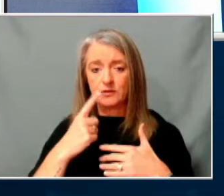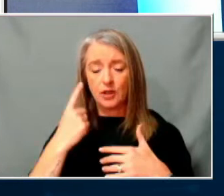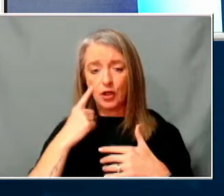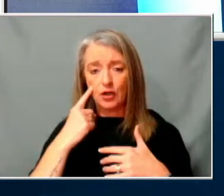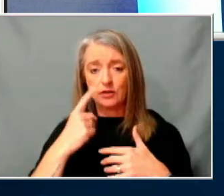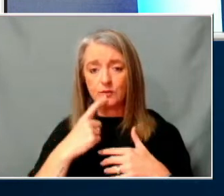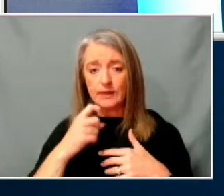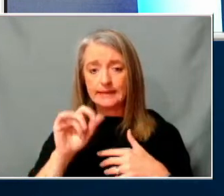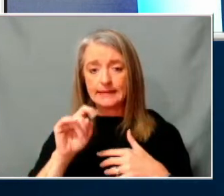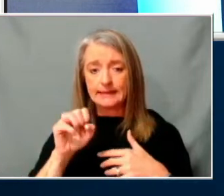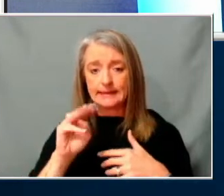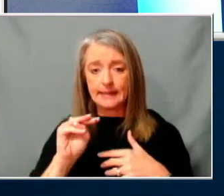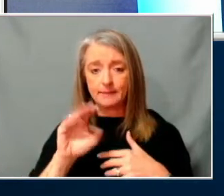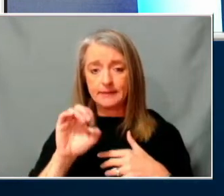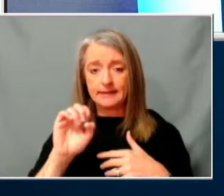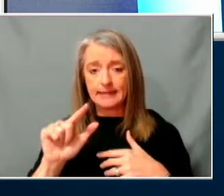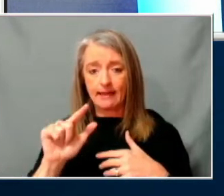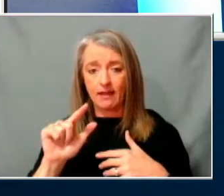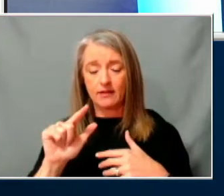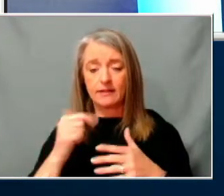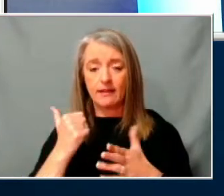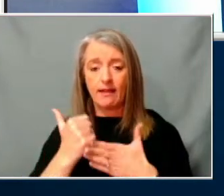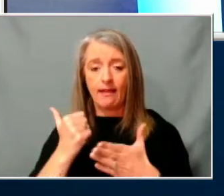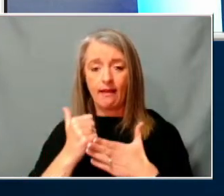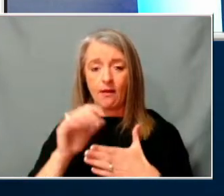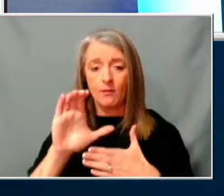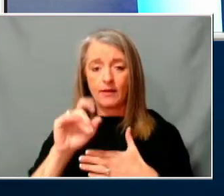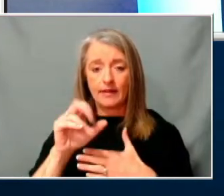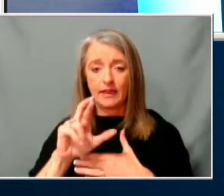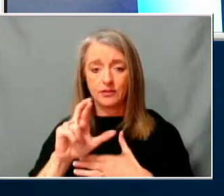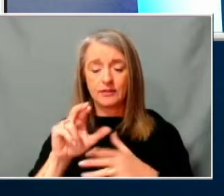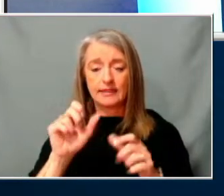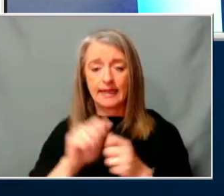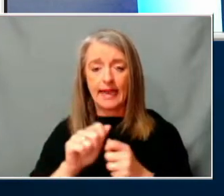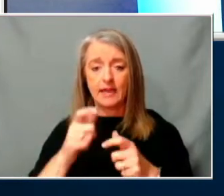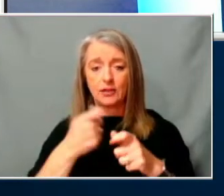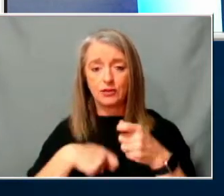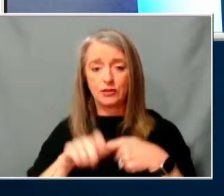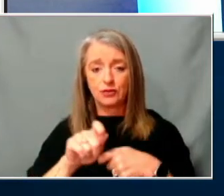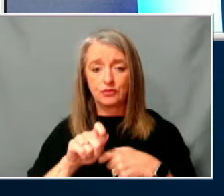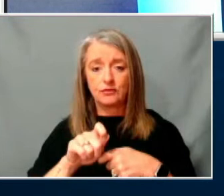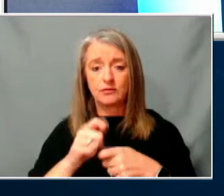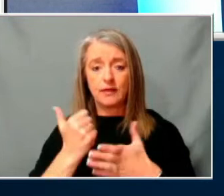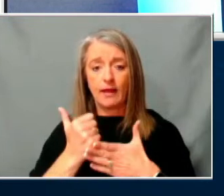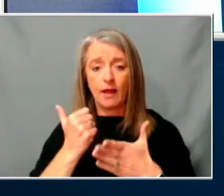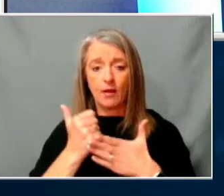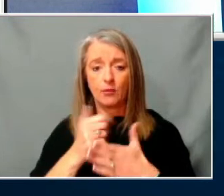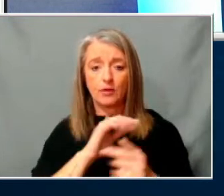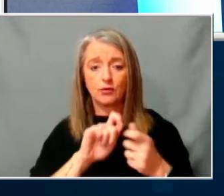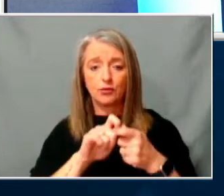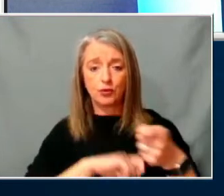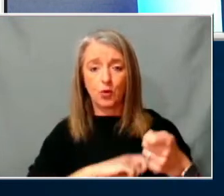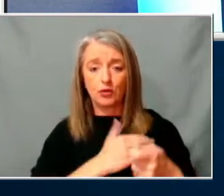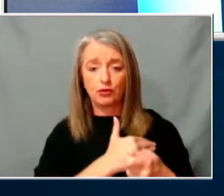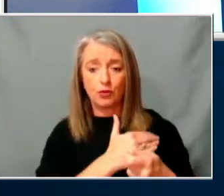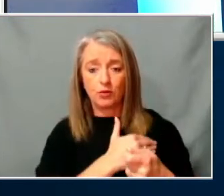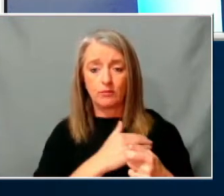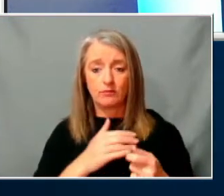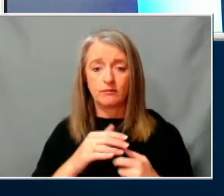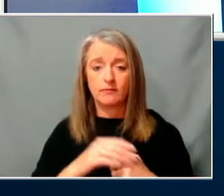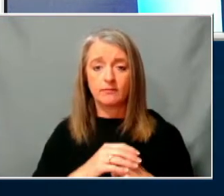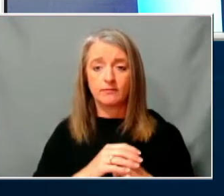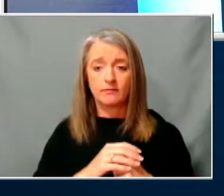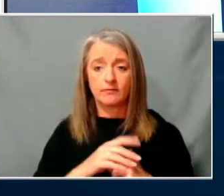but he wants to know, can stem cells also be used to repair a torn shoulder muscle? Dr.